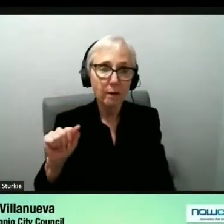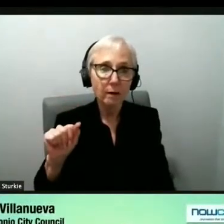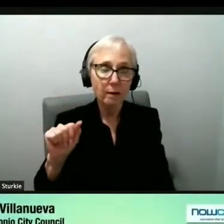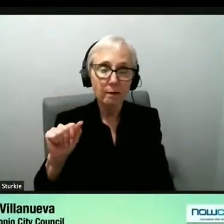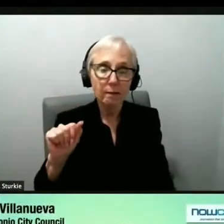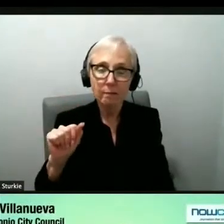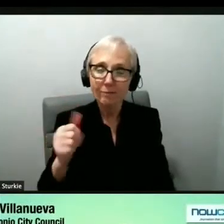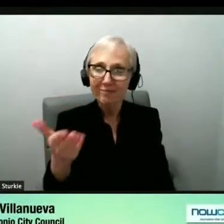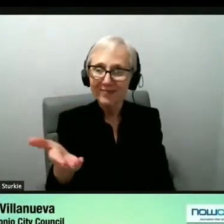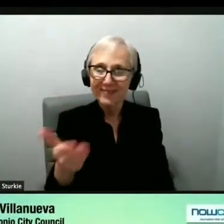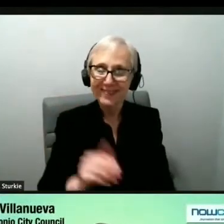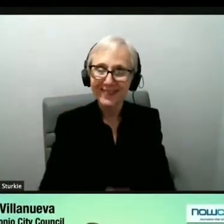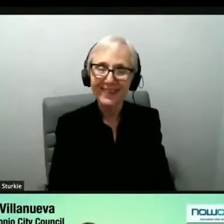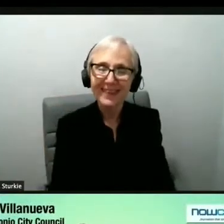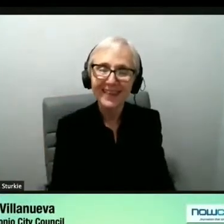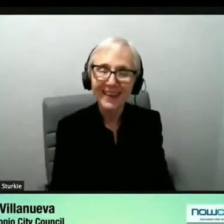impeccable.